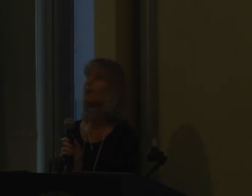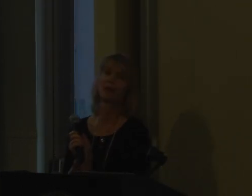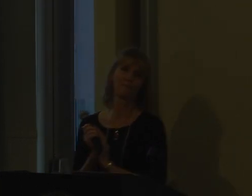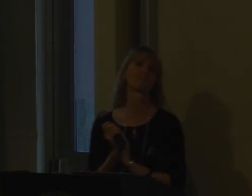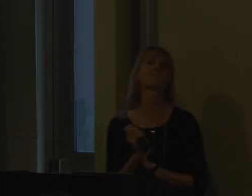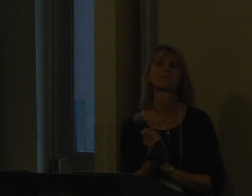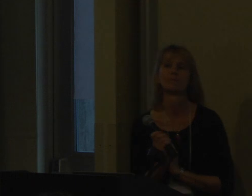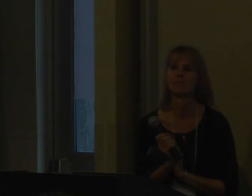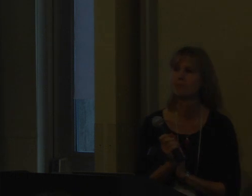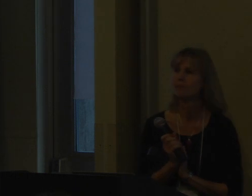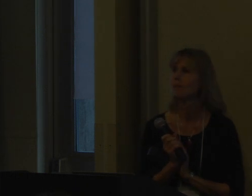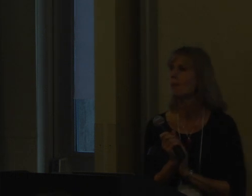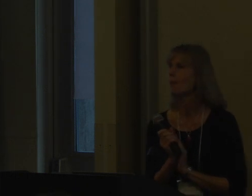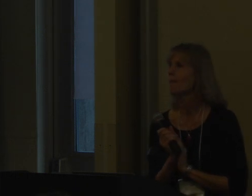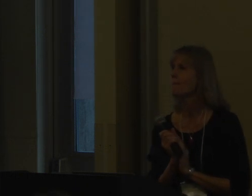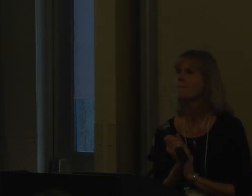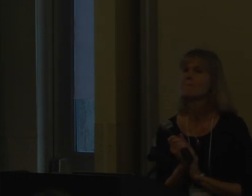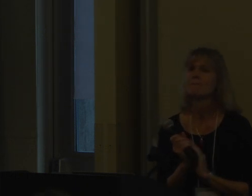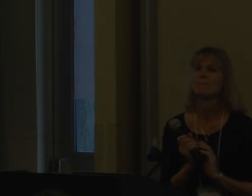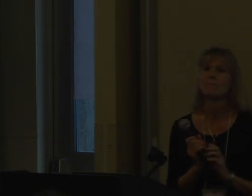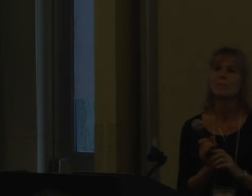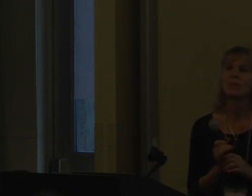question? Thank you.